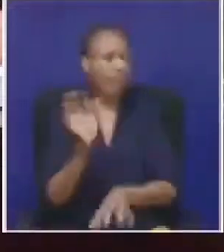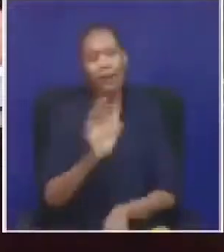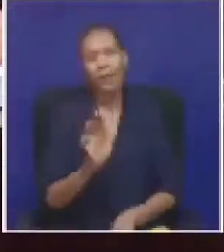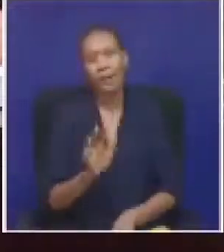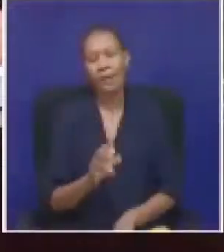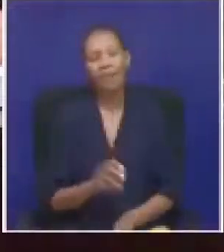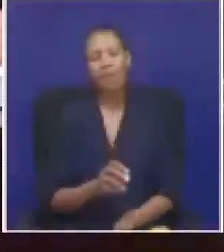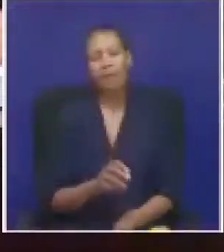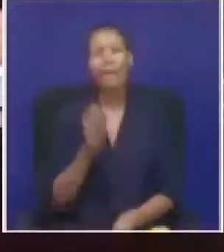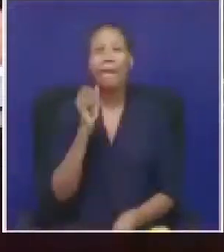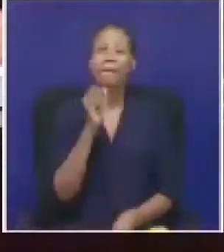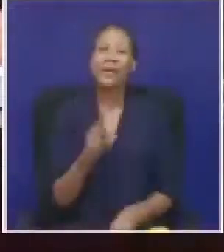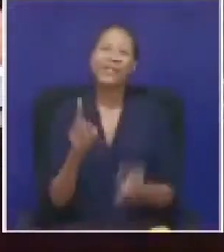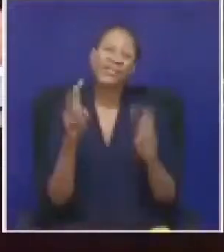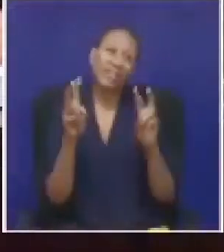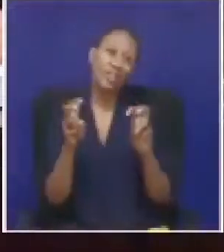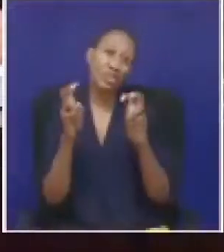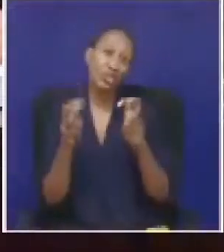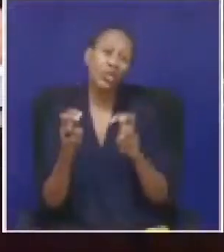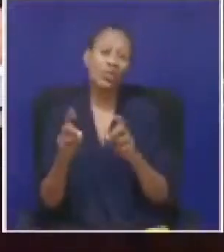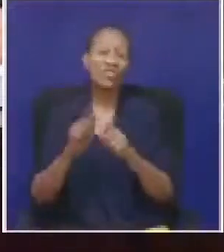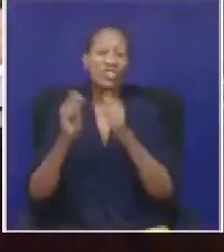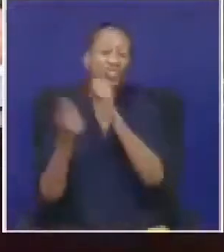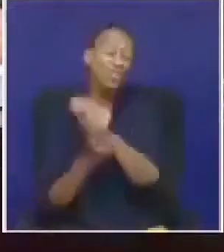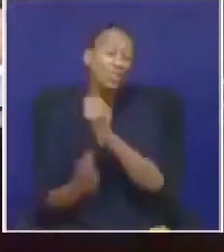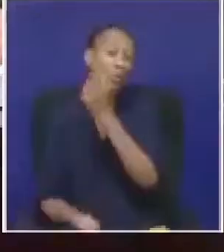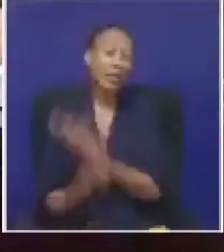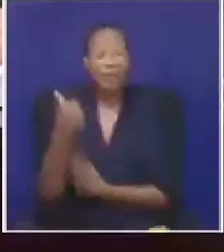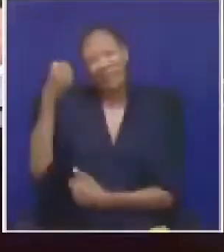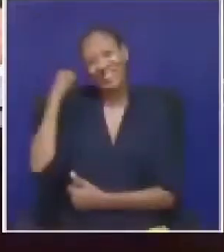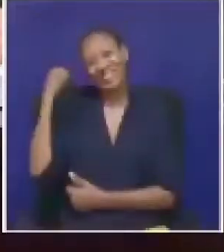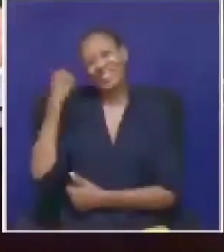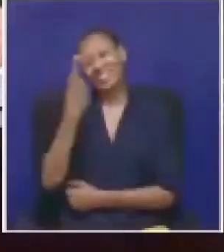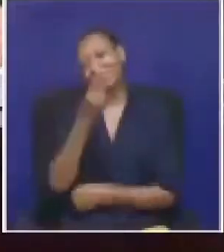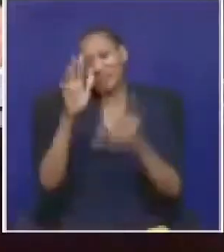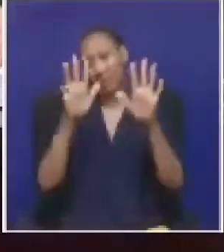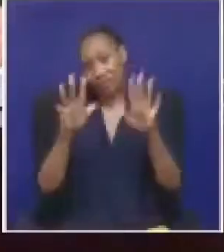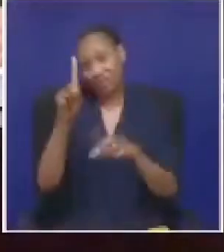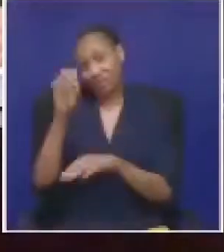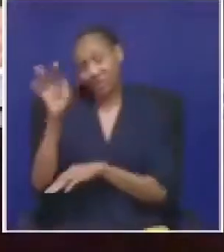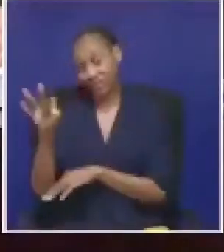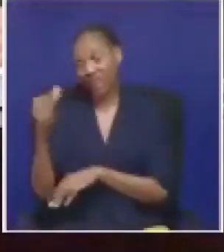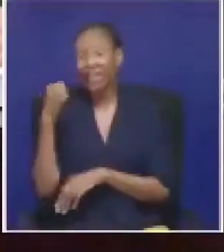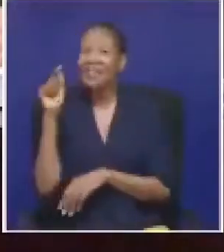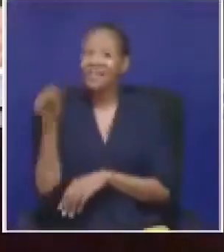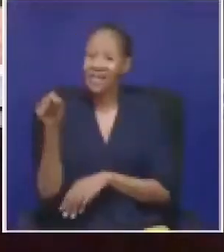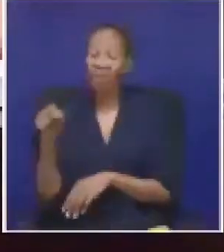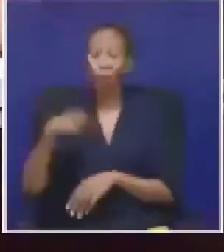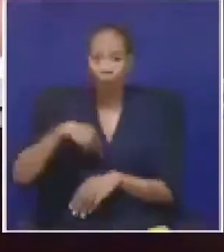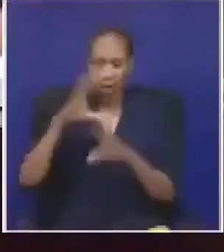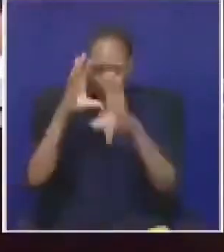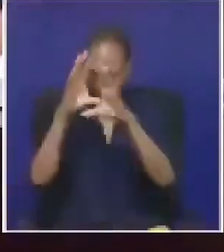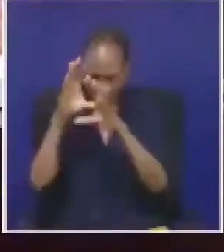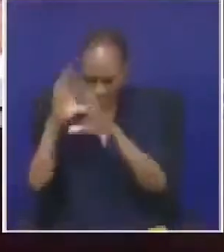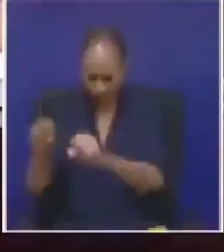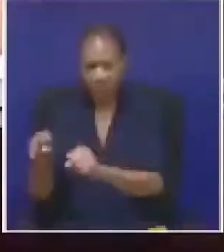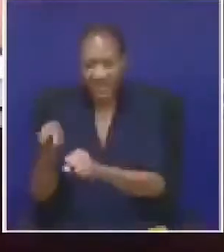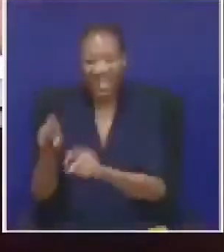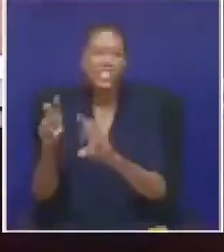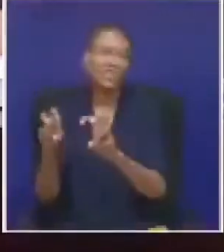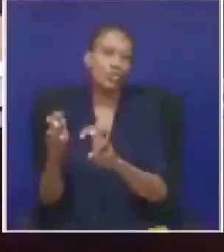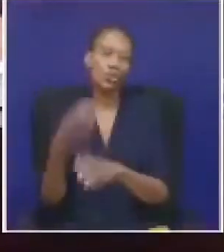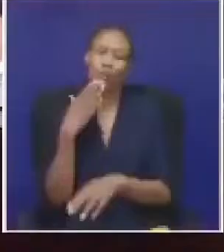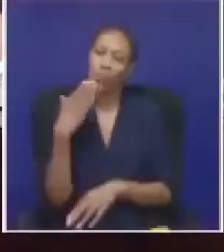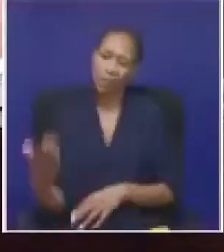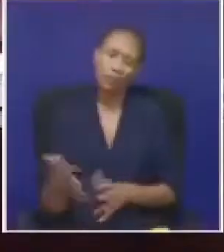the legacy of 1913, it's something that we are dealing with.